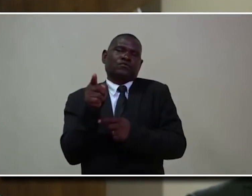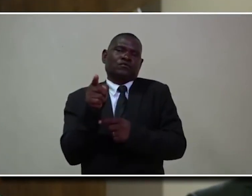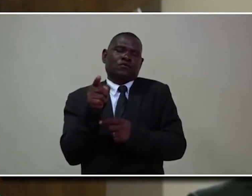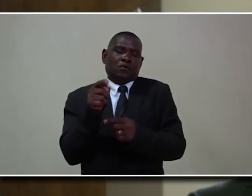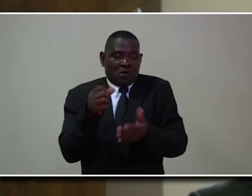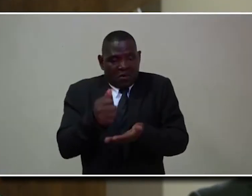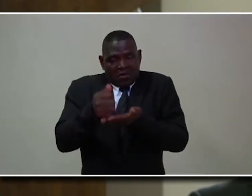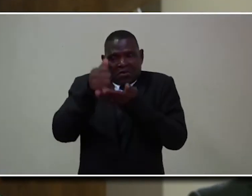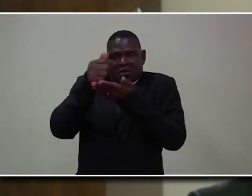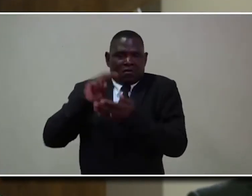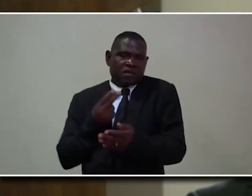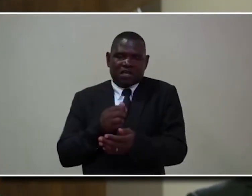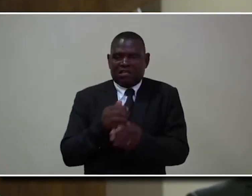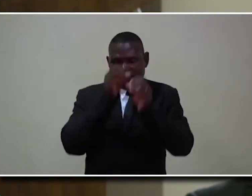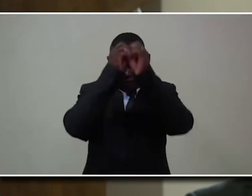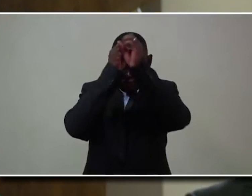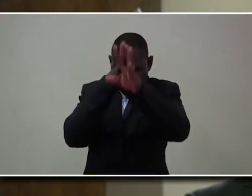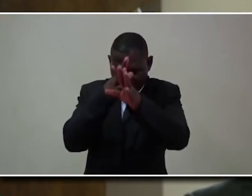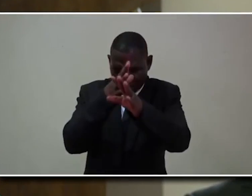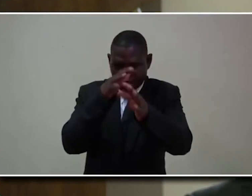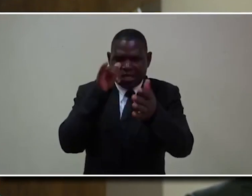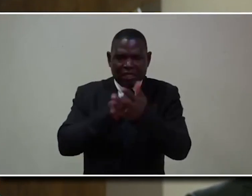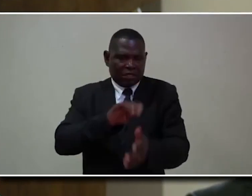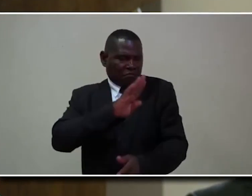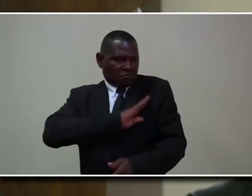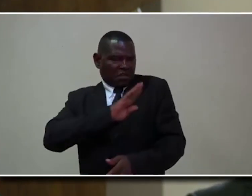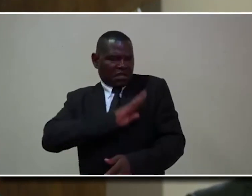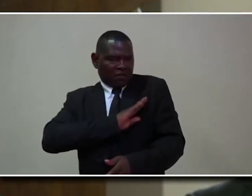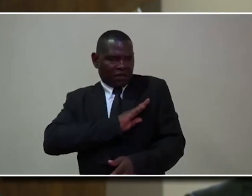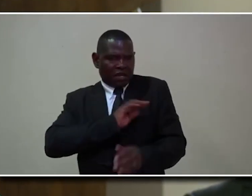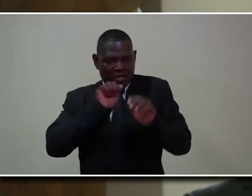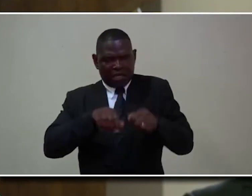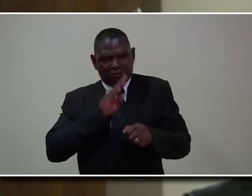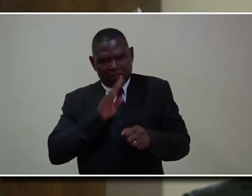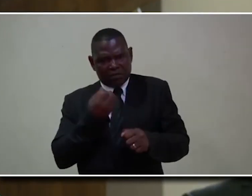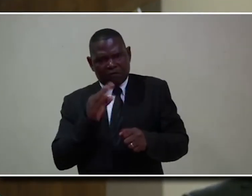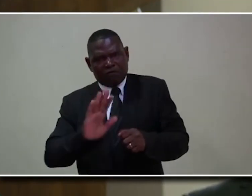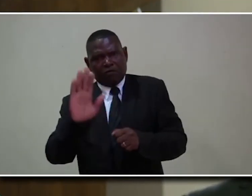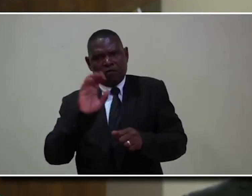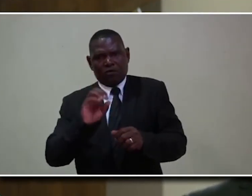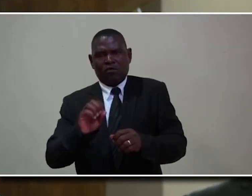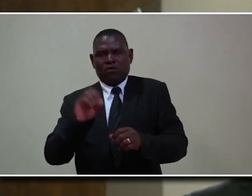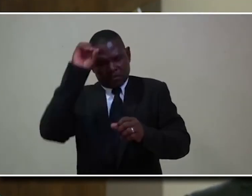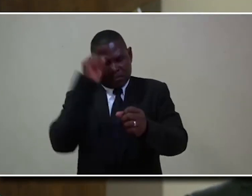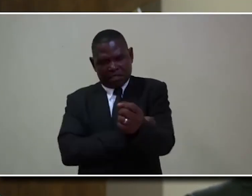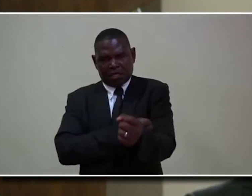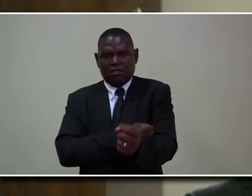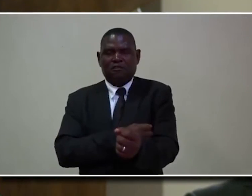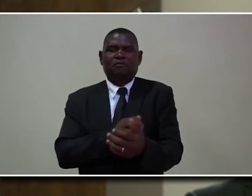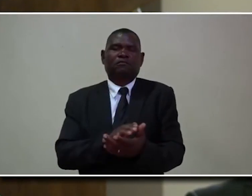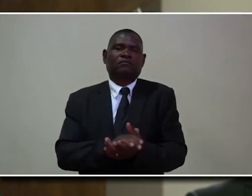Help us, Father, that our conduct should befit the sacrifice of your Son.